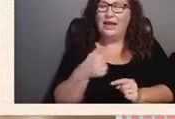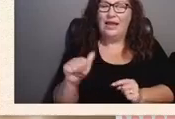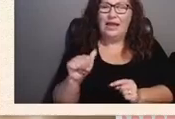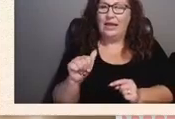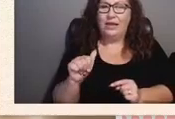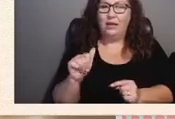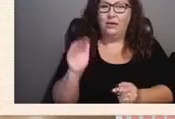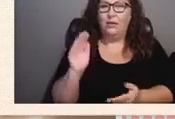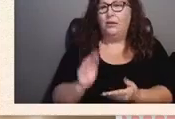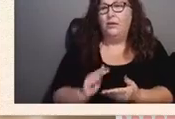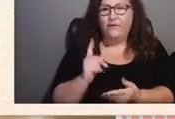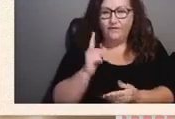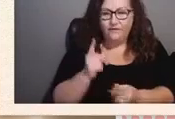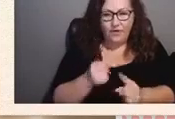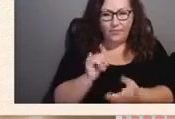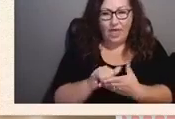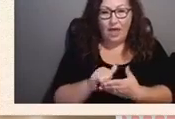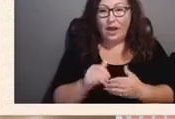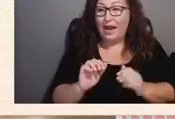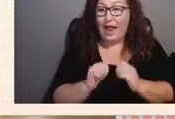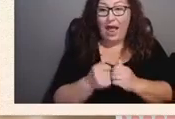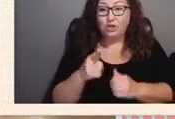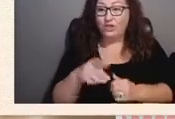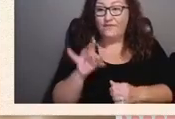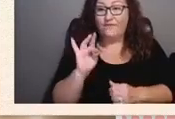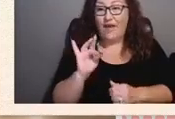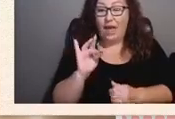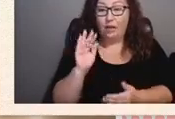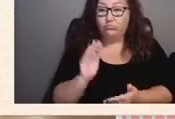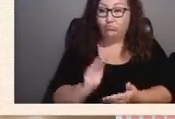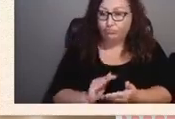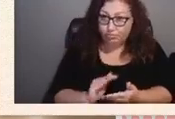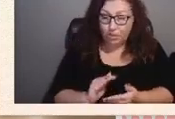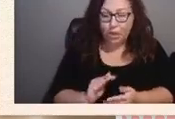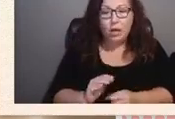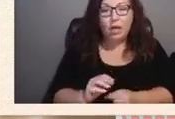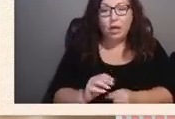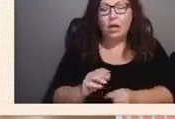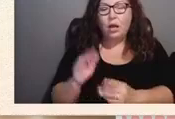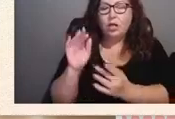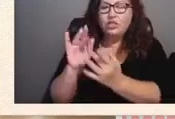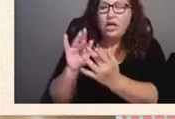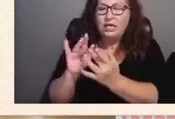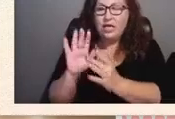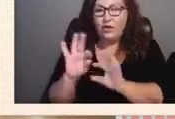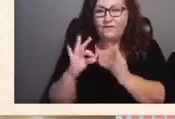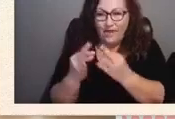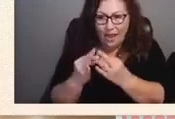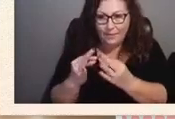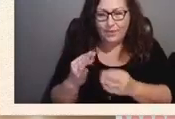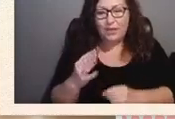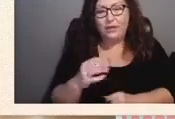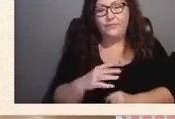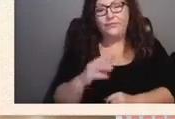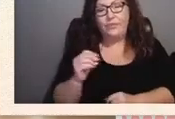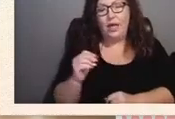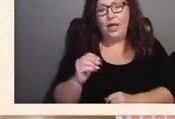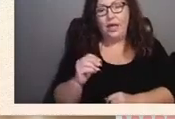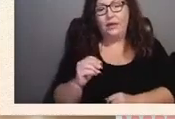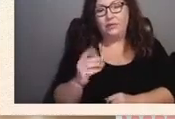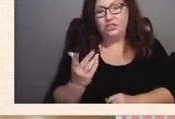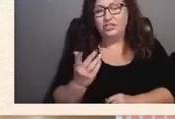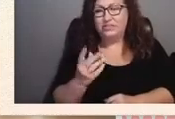she found relief was by reaching out to her family and just saying,